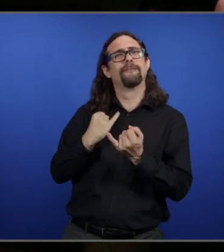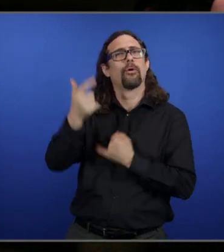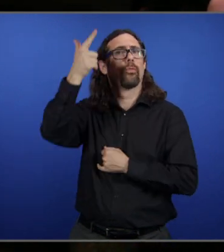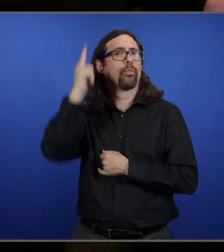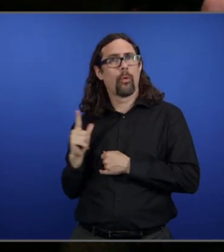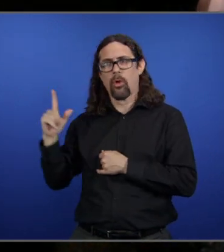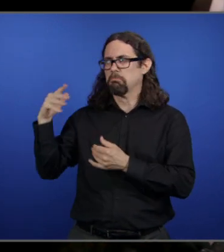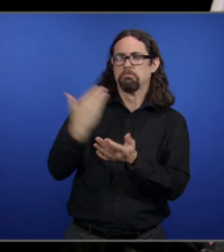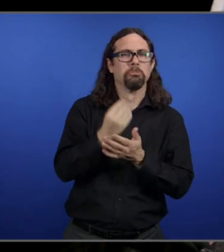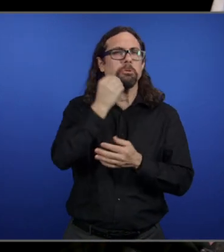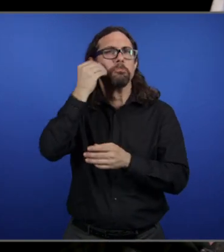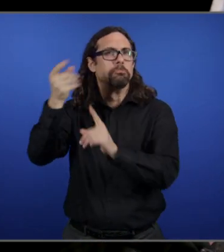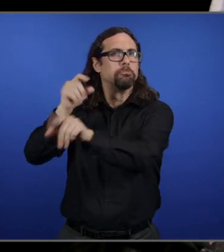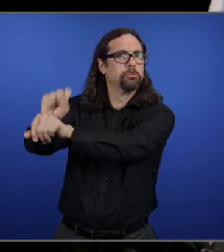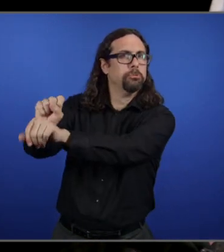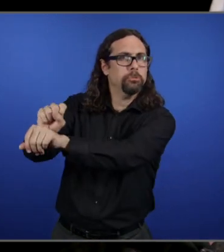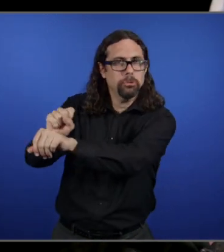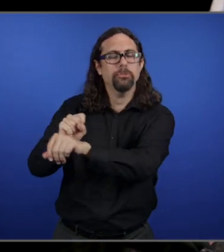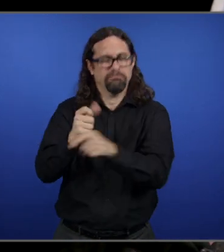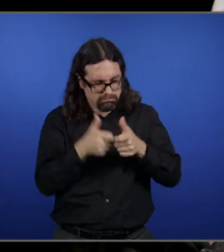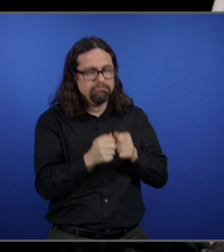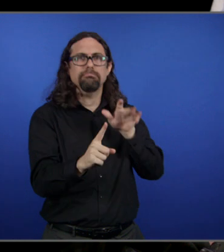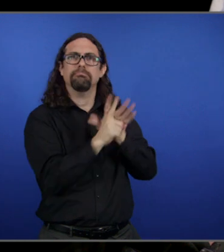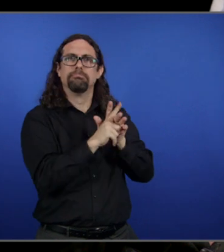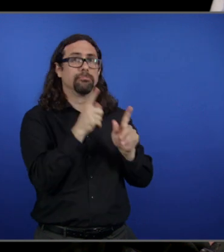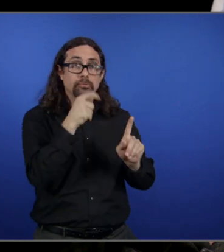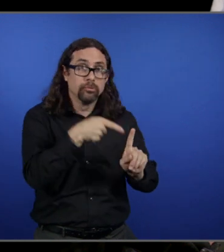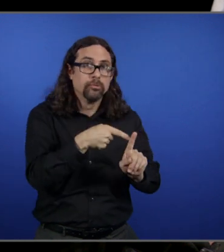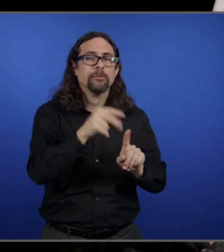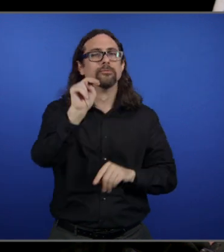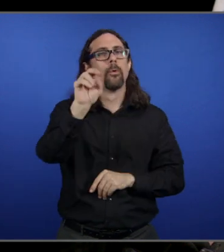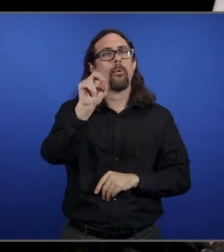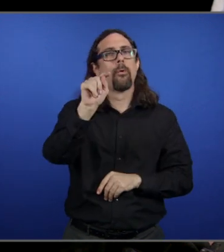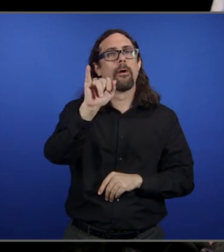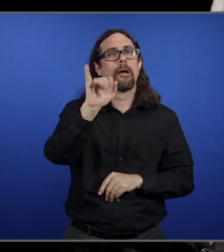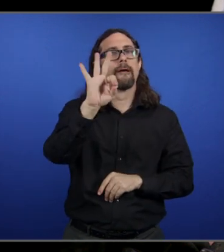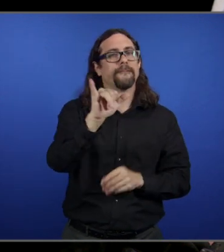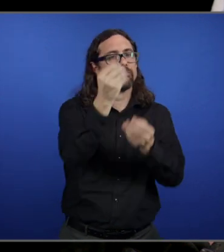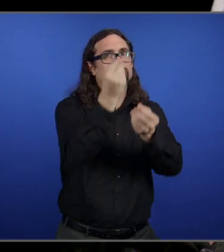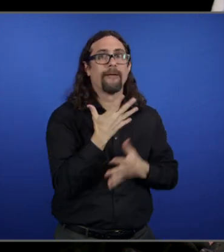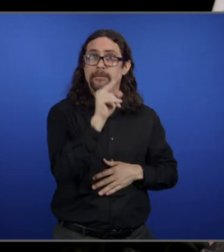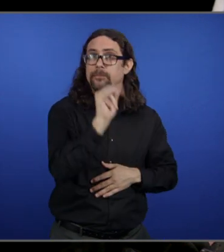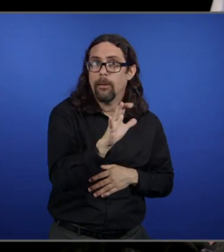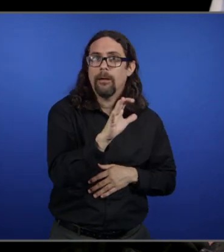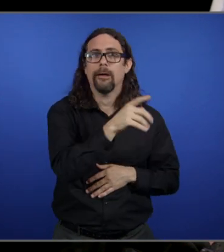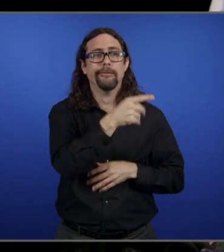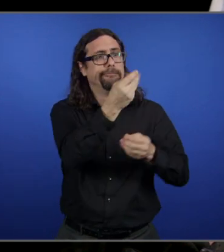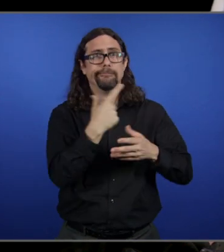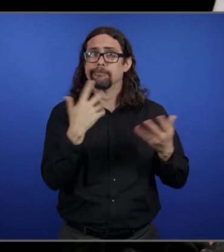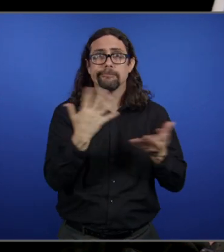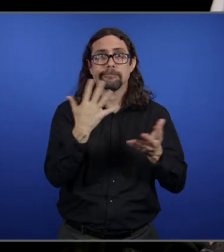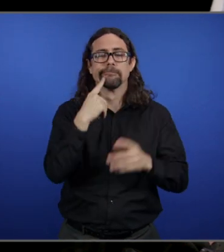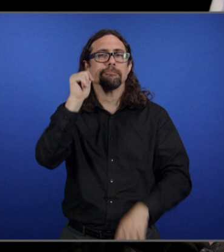from work when I got a text from Notify NYC. It said the city was opening up cooling centers